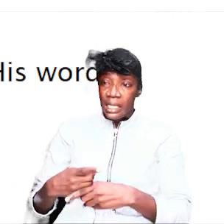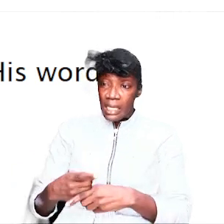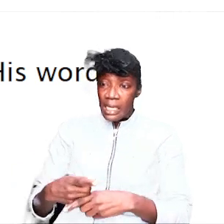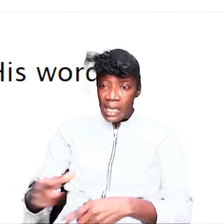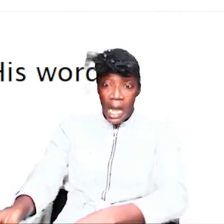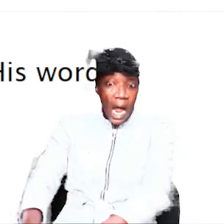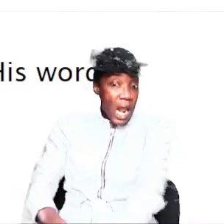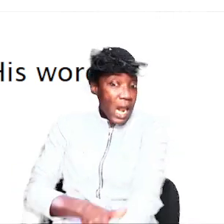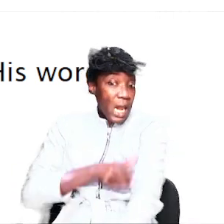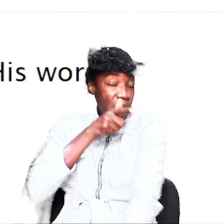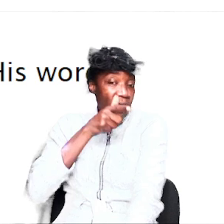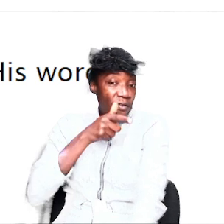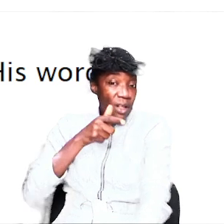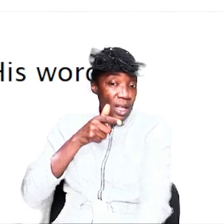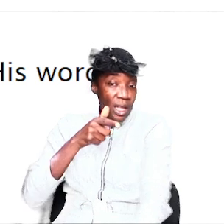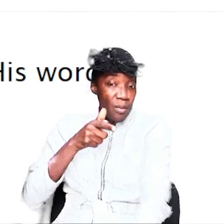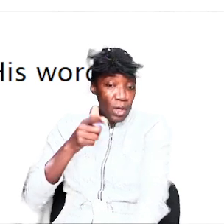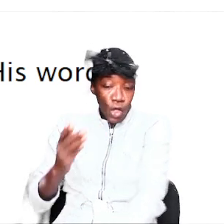system.